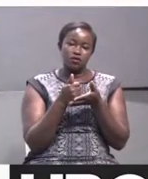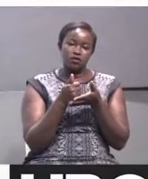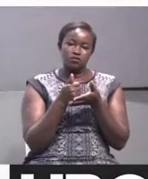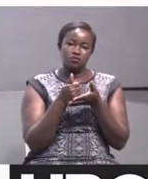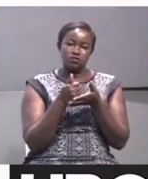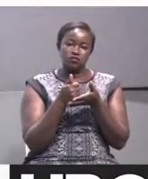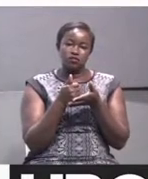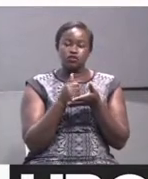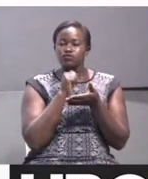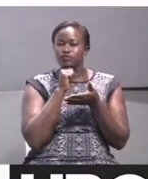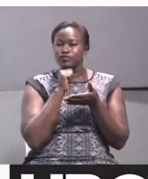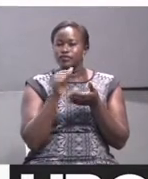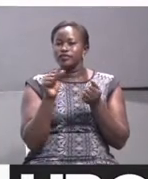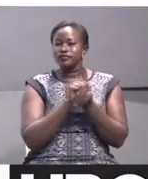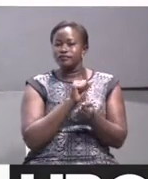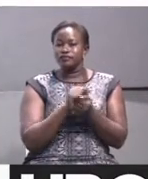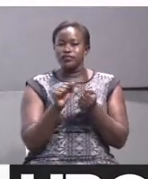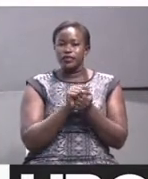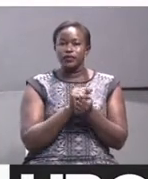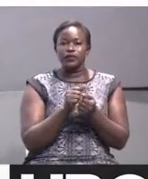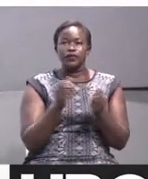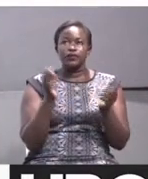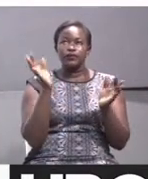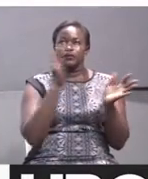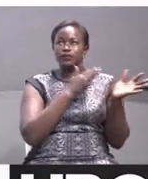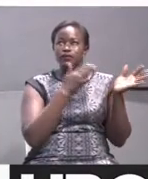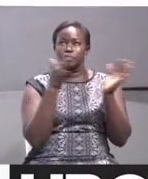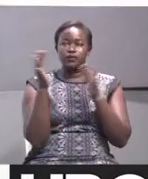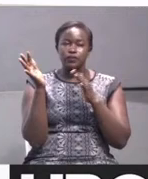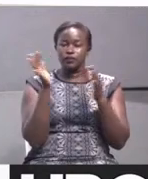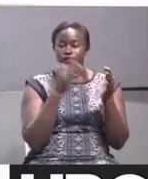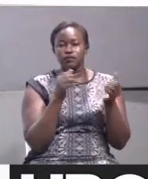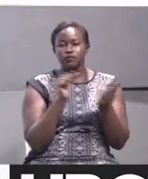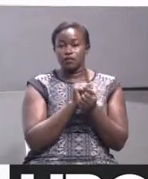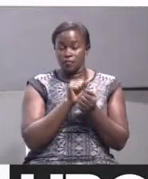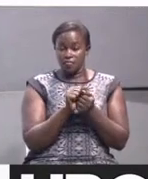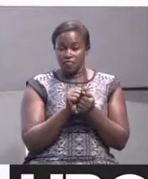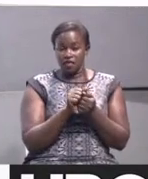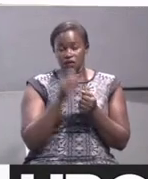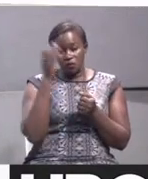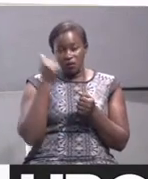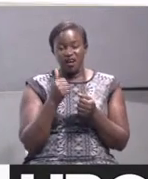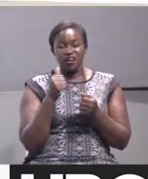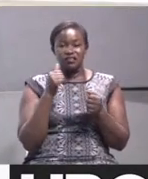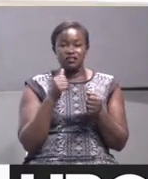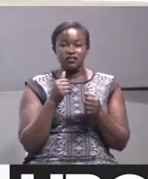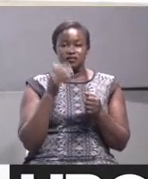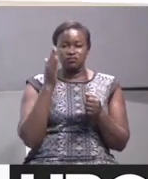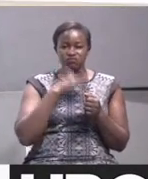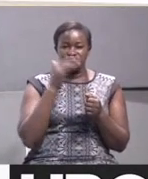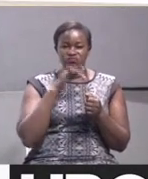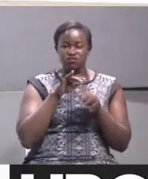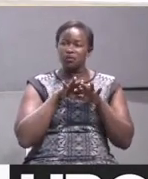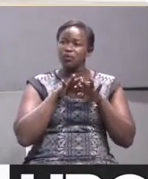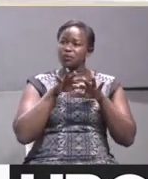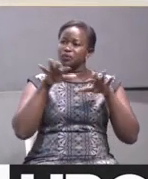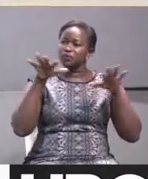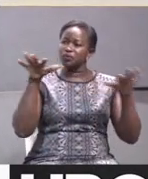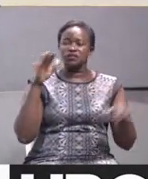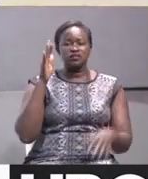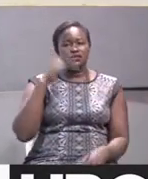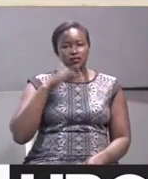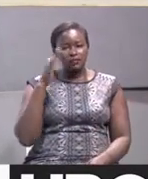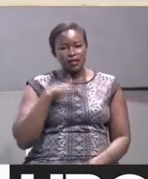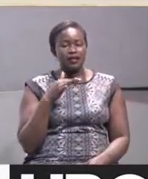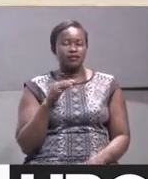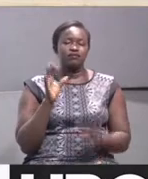pollution. Air pollution, it comes with a smell. Air pollution is when your poultry farm is smelling for the